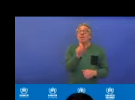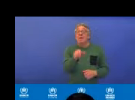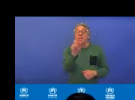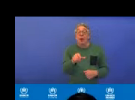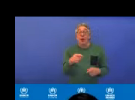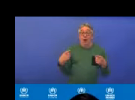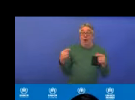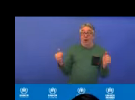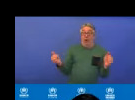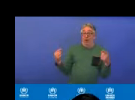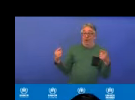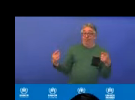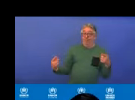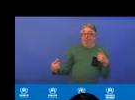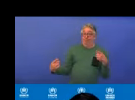their mandates.